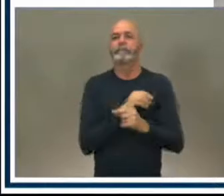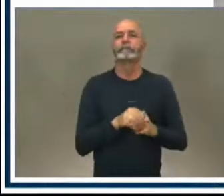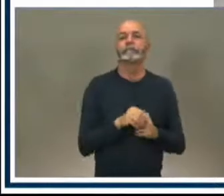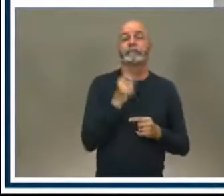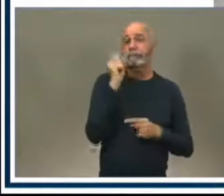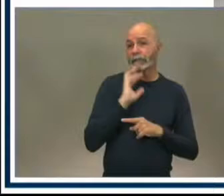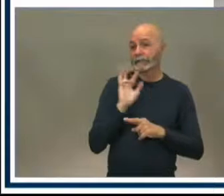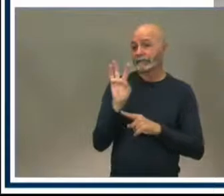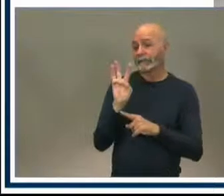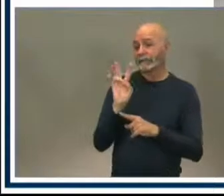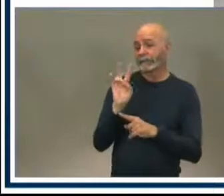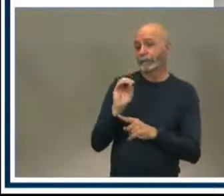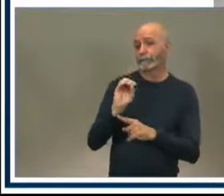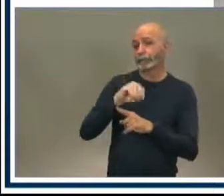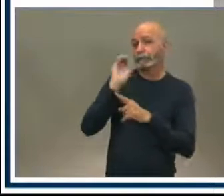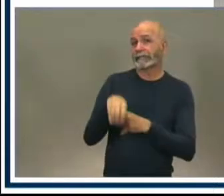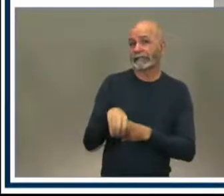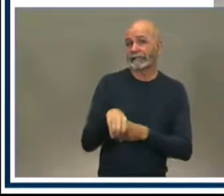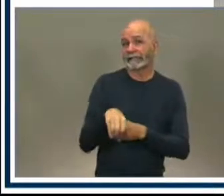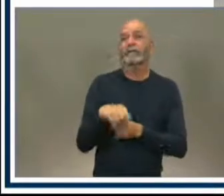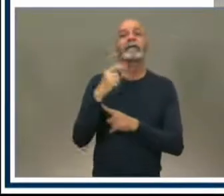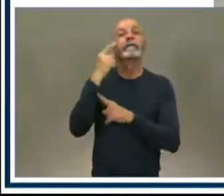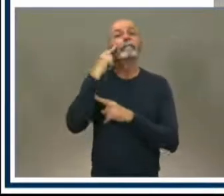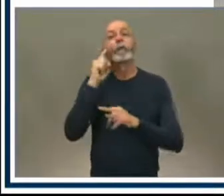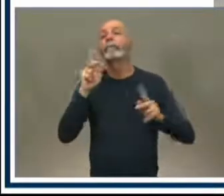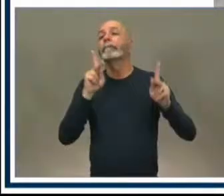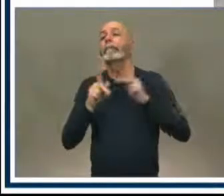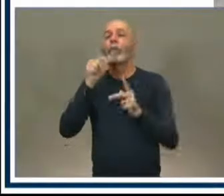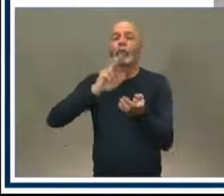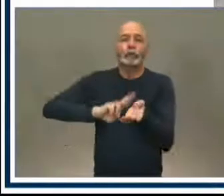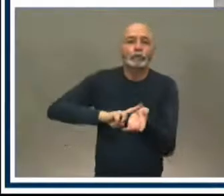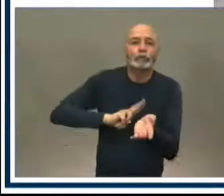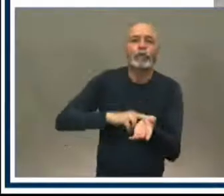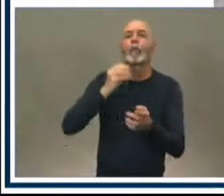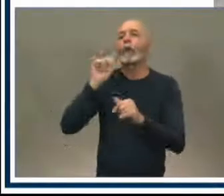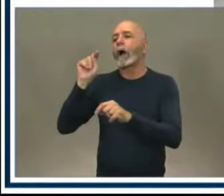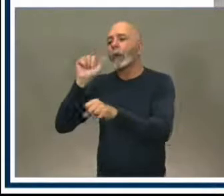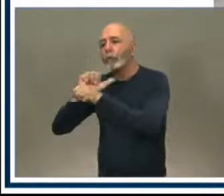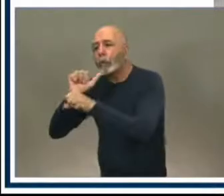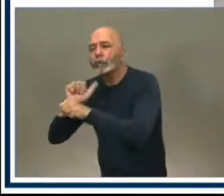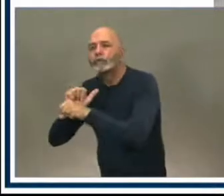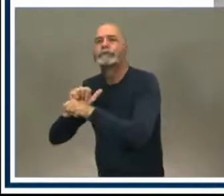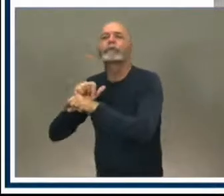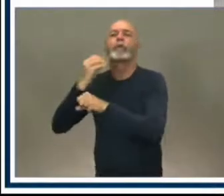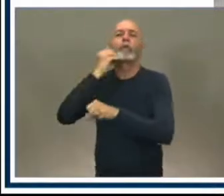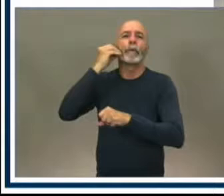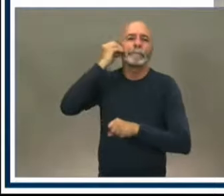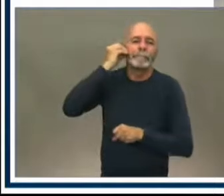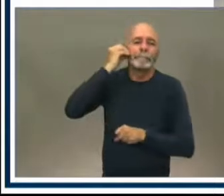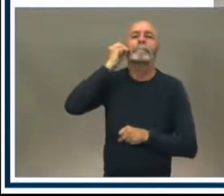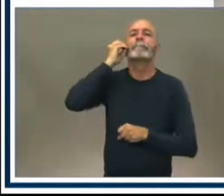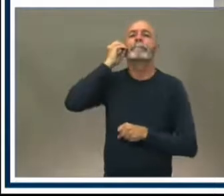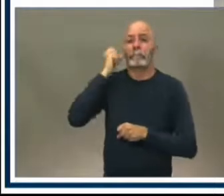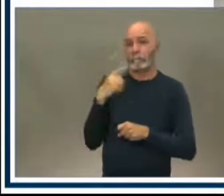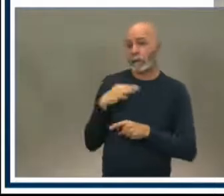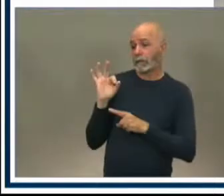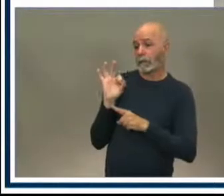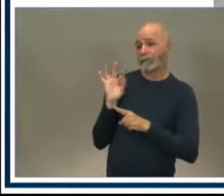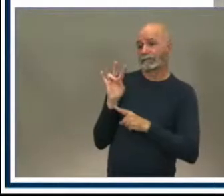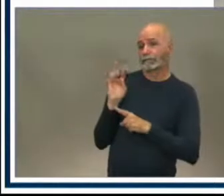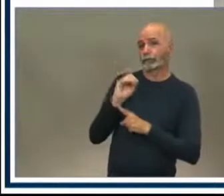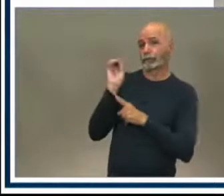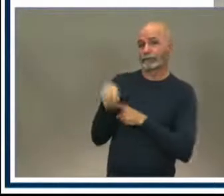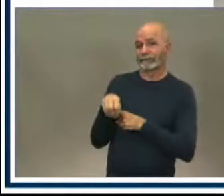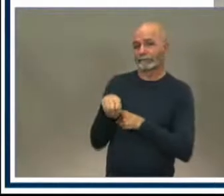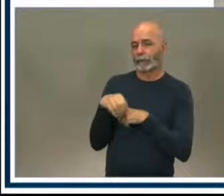for home care workers. So the 97% are fully vaccinated